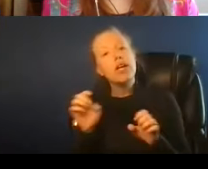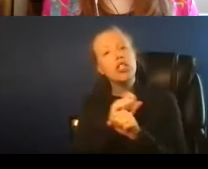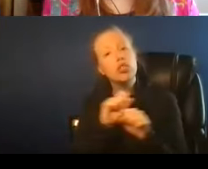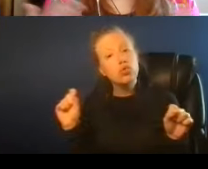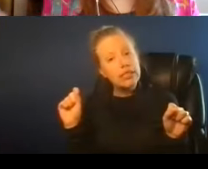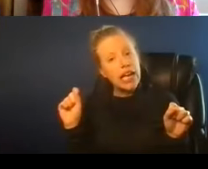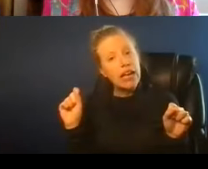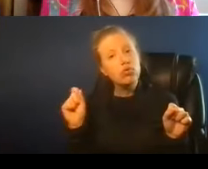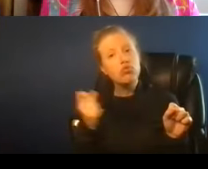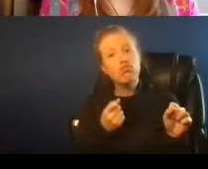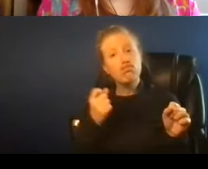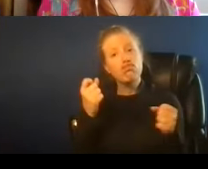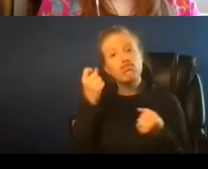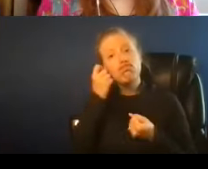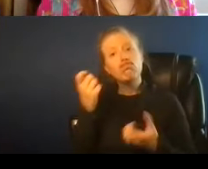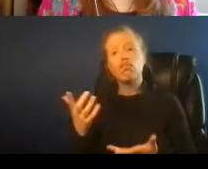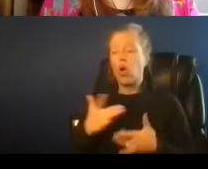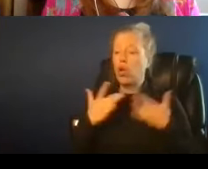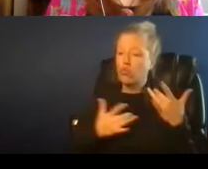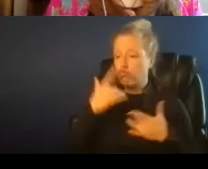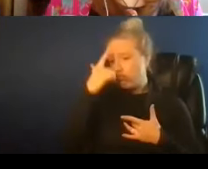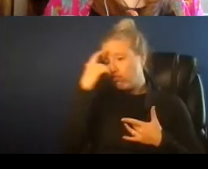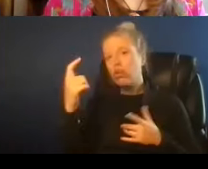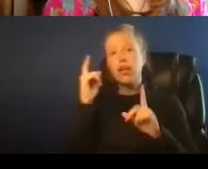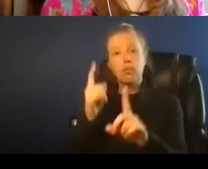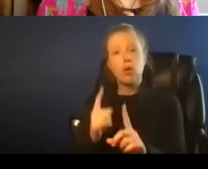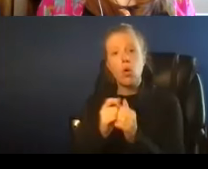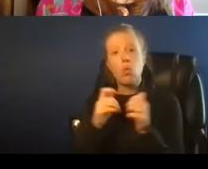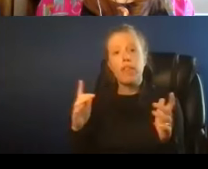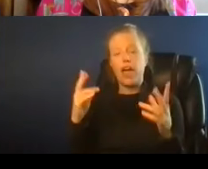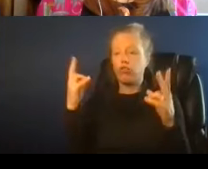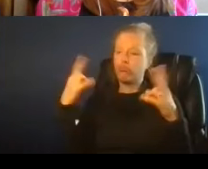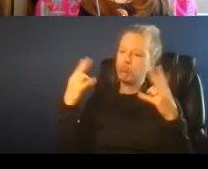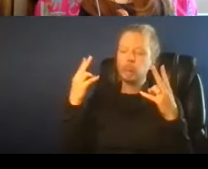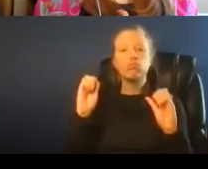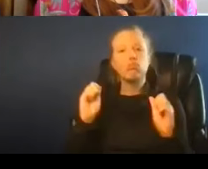dissatisfactions or your excitement, your dreams and goals without being judged.